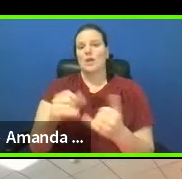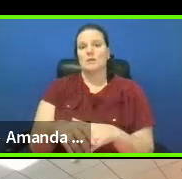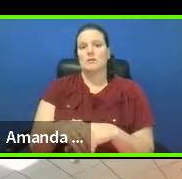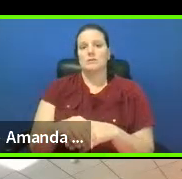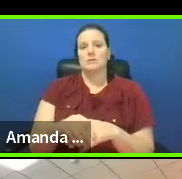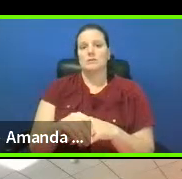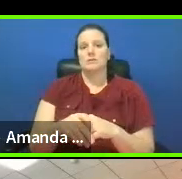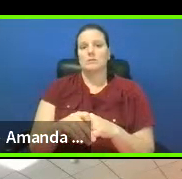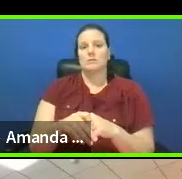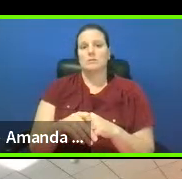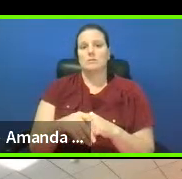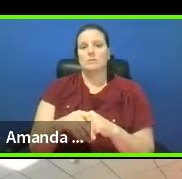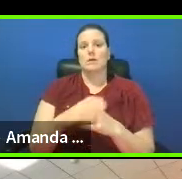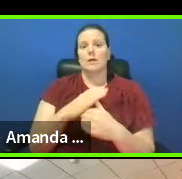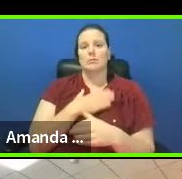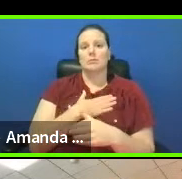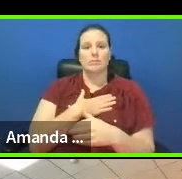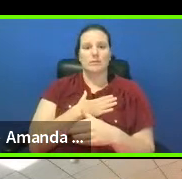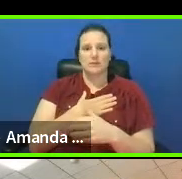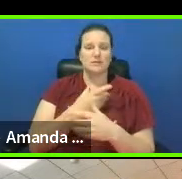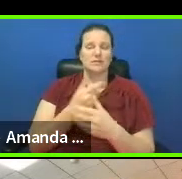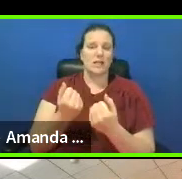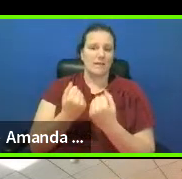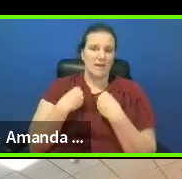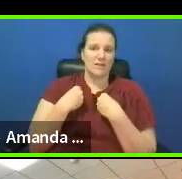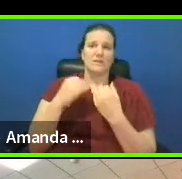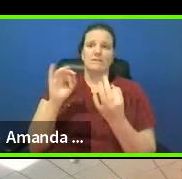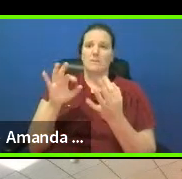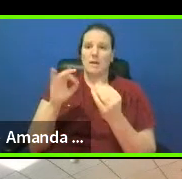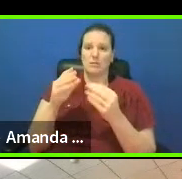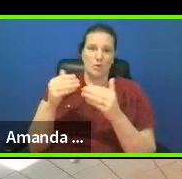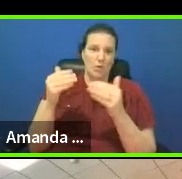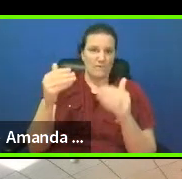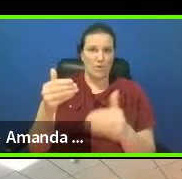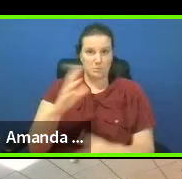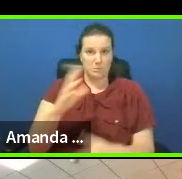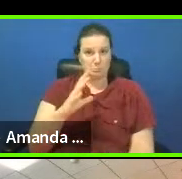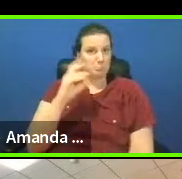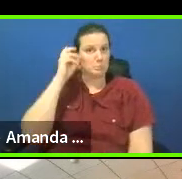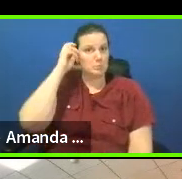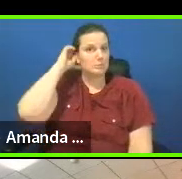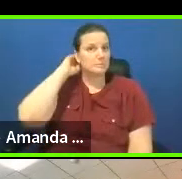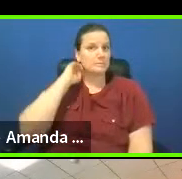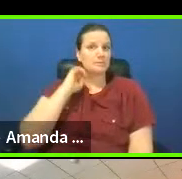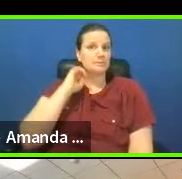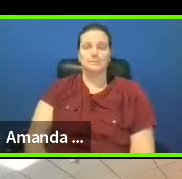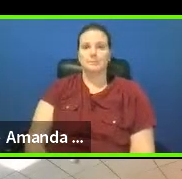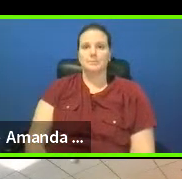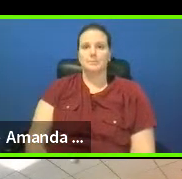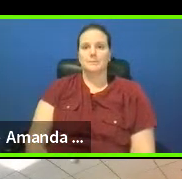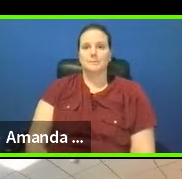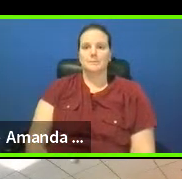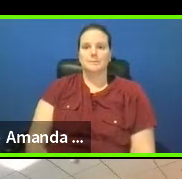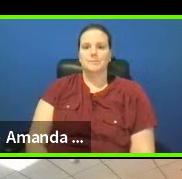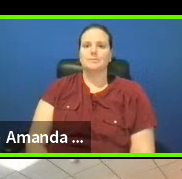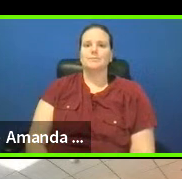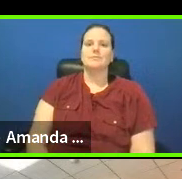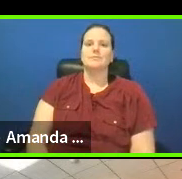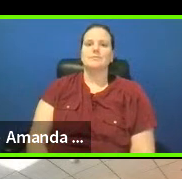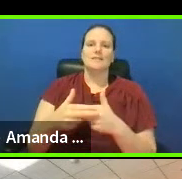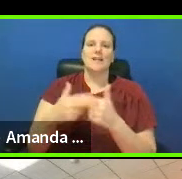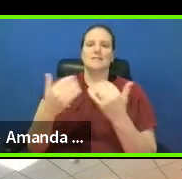it, please give us feedback as we go forward. So we might need to put those slides back up again.